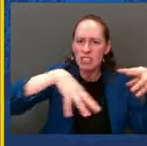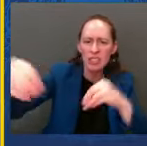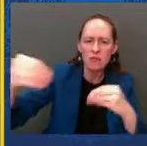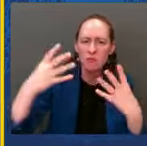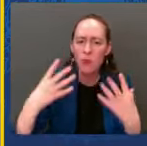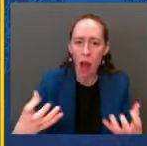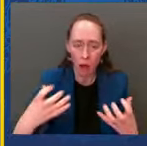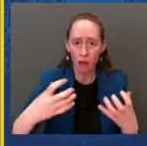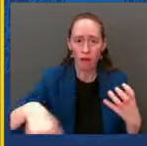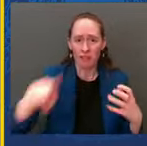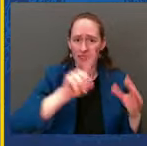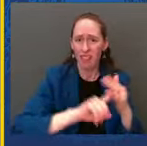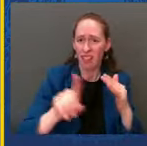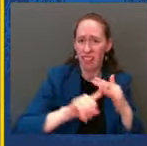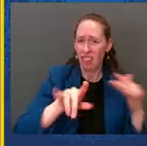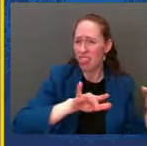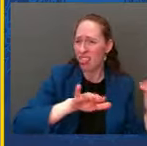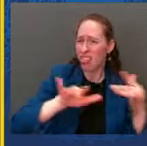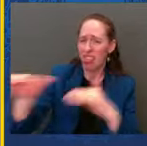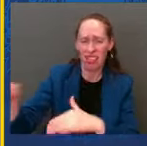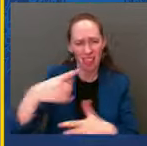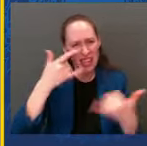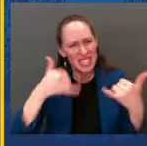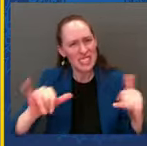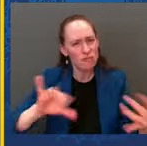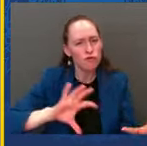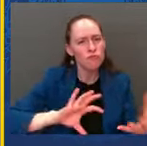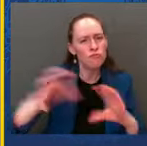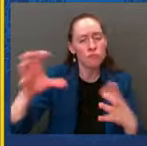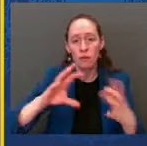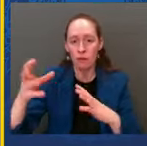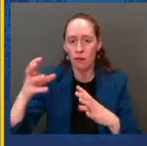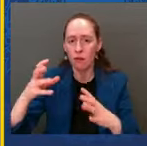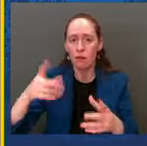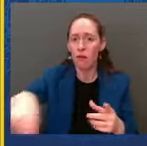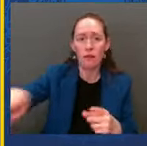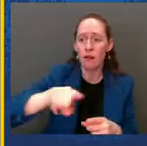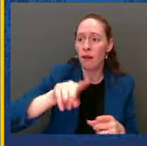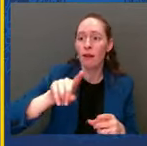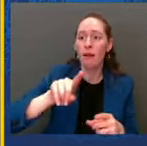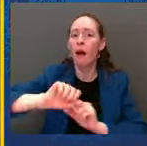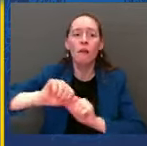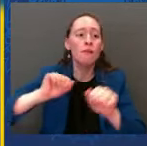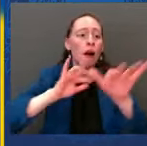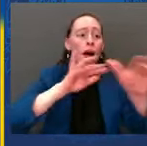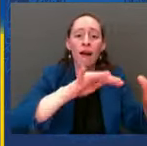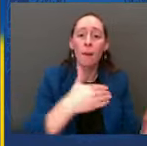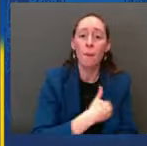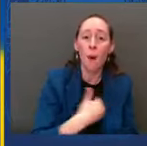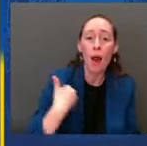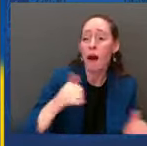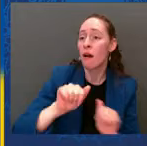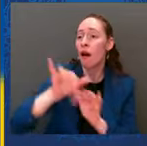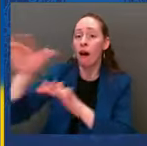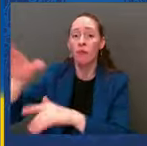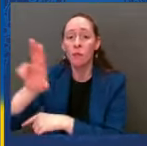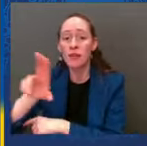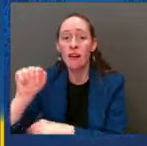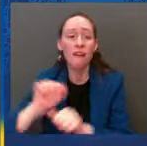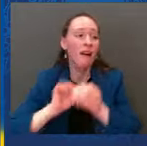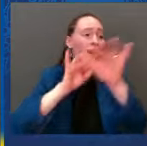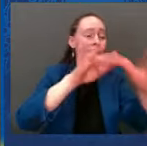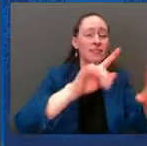Poland. Ordinary people all across Europe did whatever they could to help and continue to do so. Polish businesses,